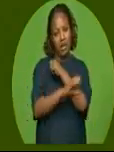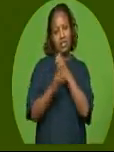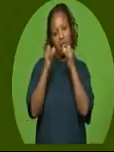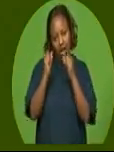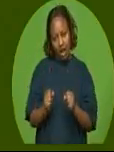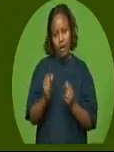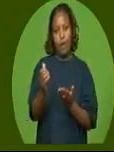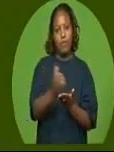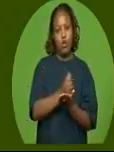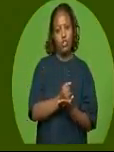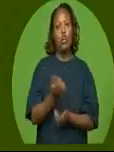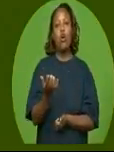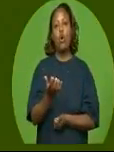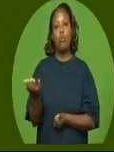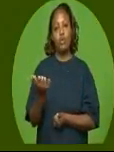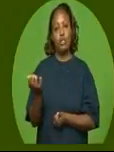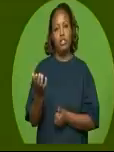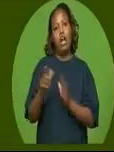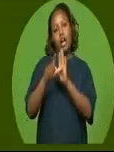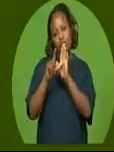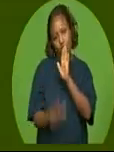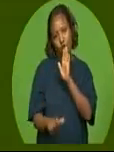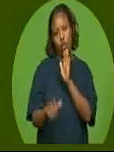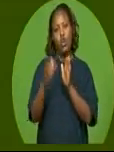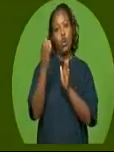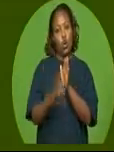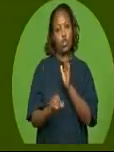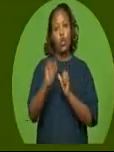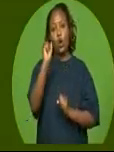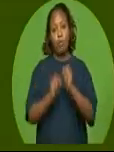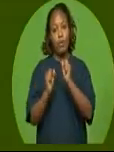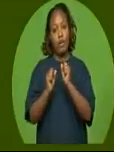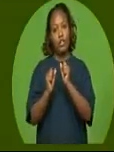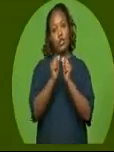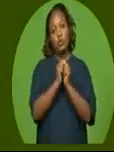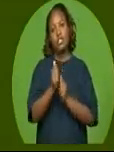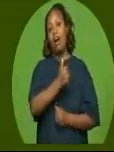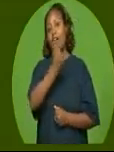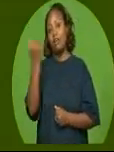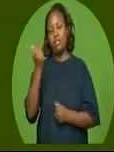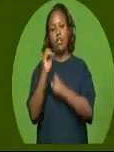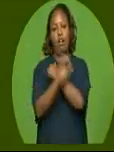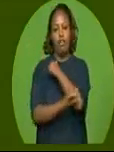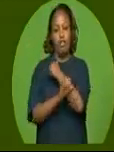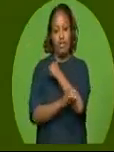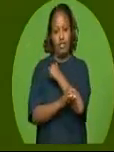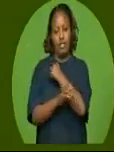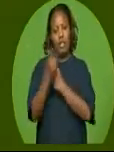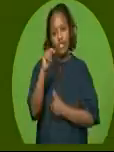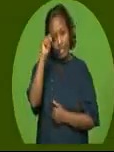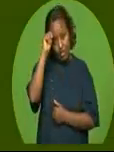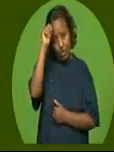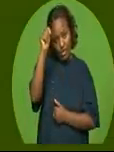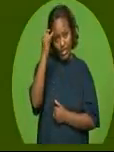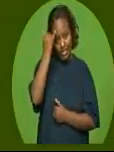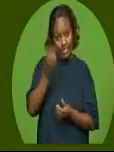one country can produce a commodity at a lower cost compared to another country.